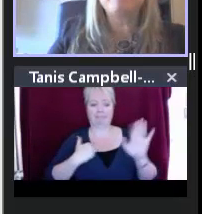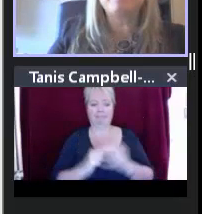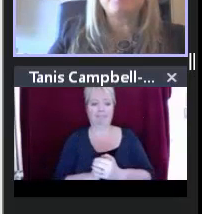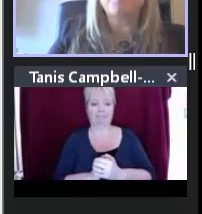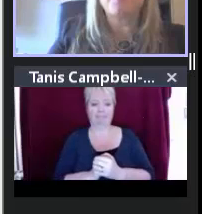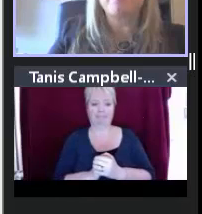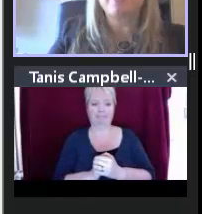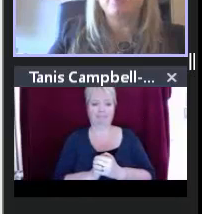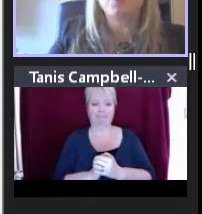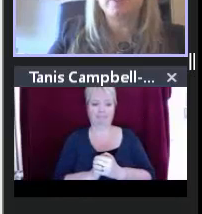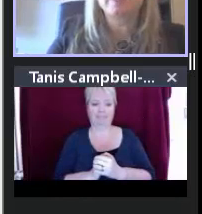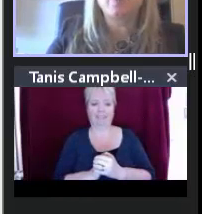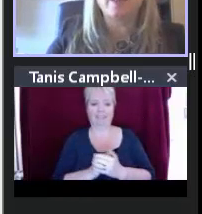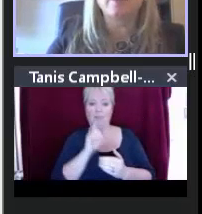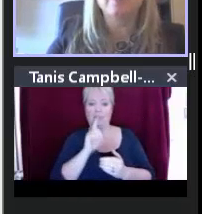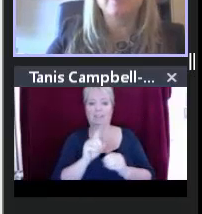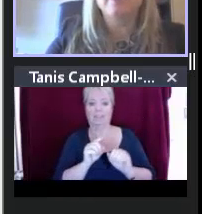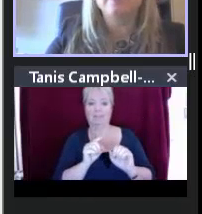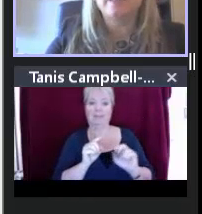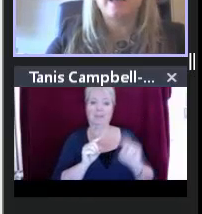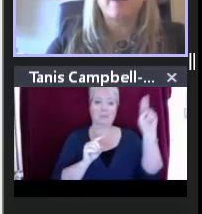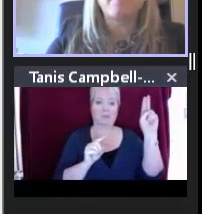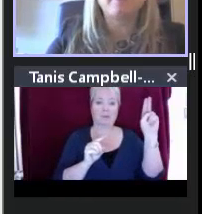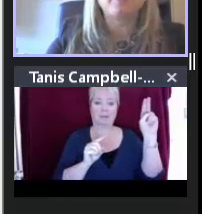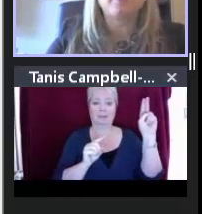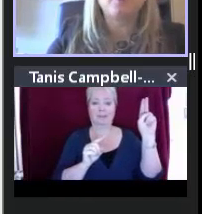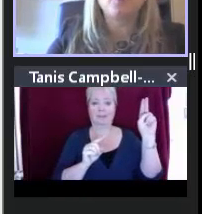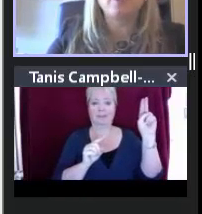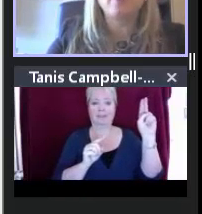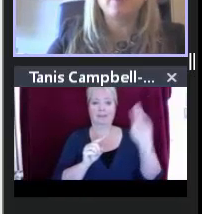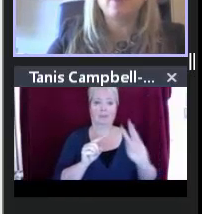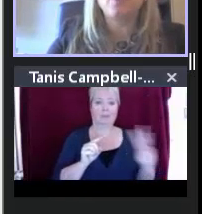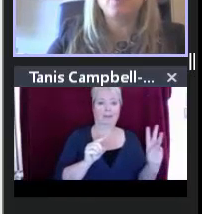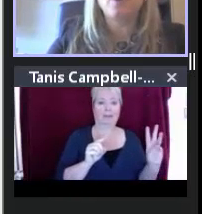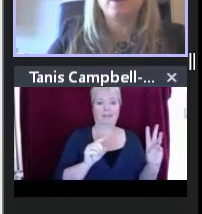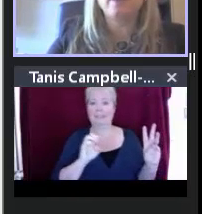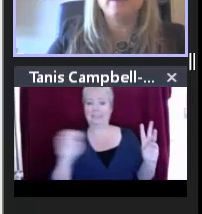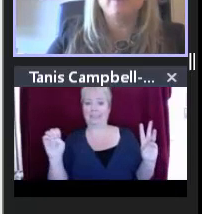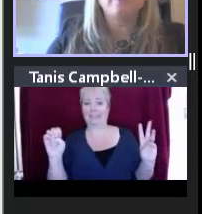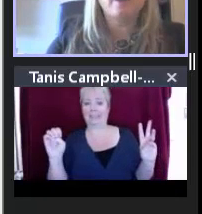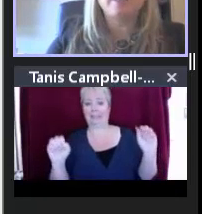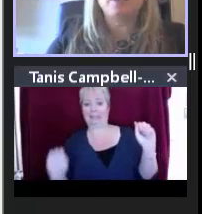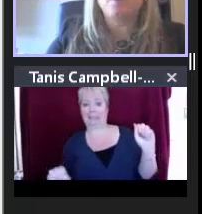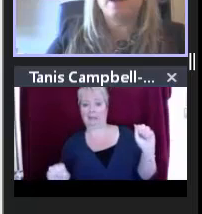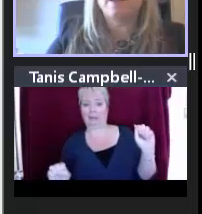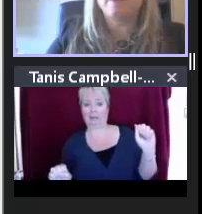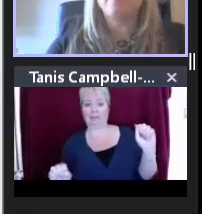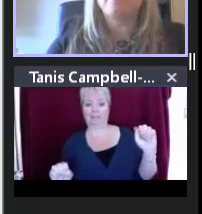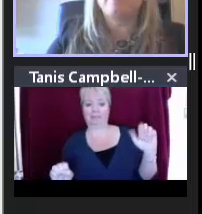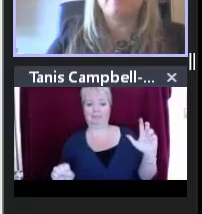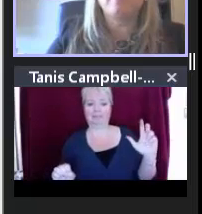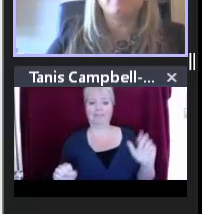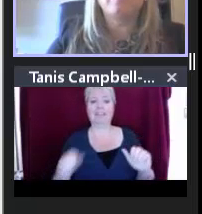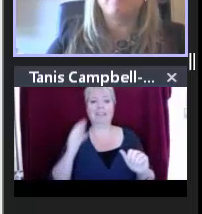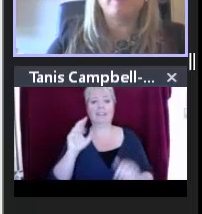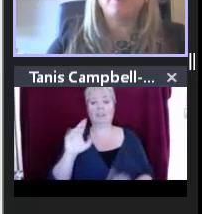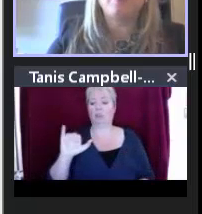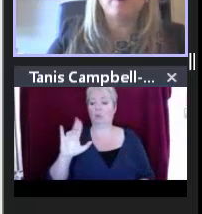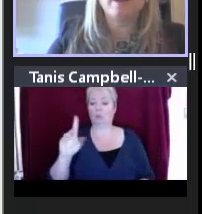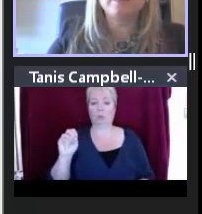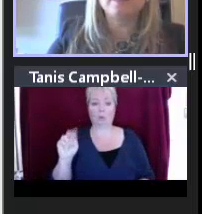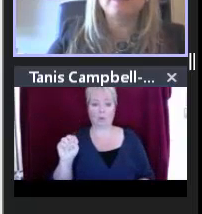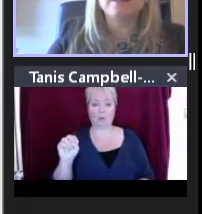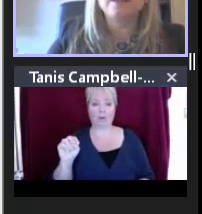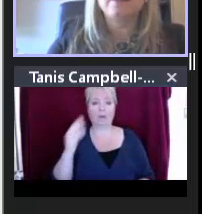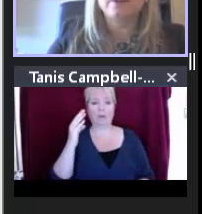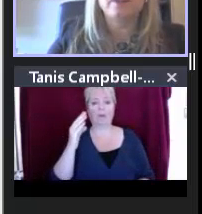every tip and corner of the country as well. Up into the north, in the Yukon, Haida Gwaii, in